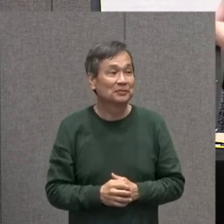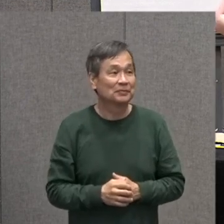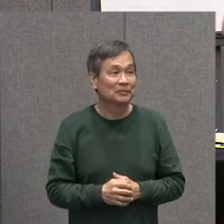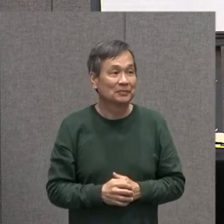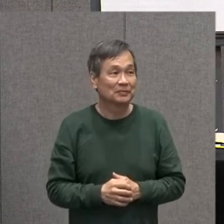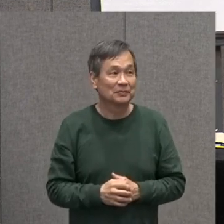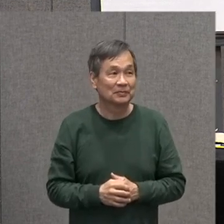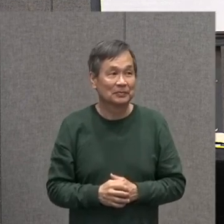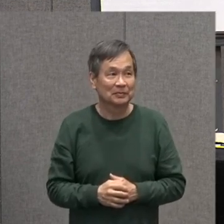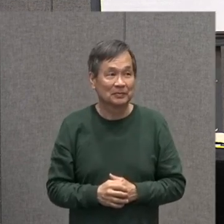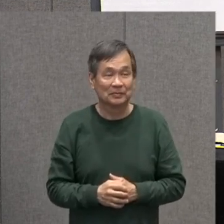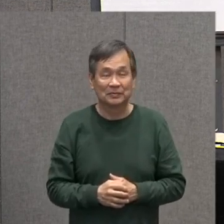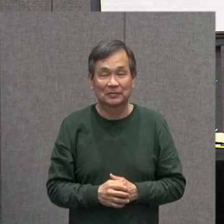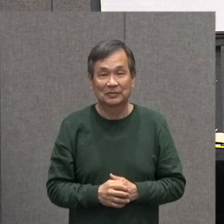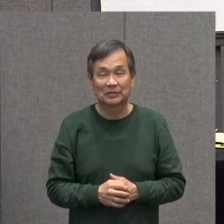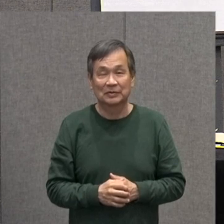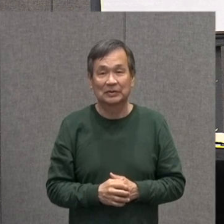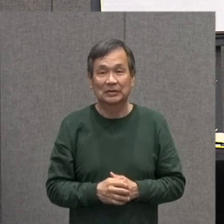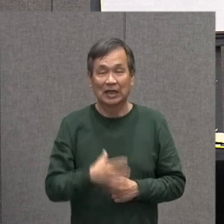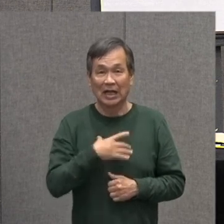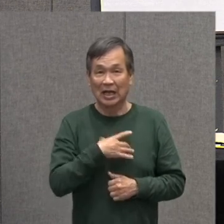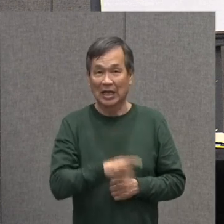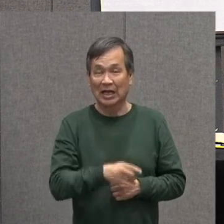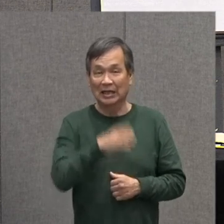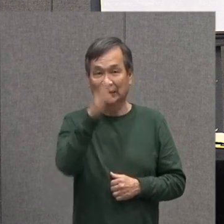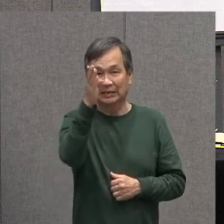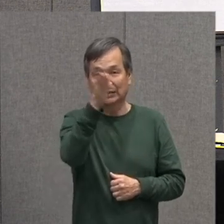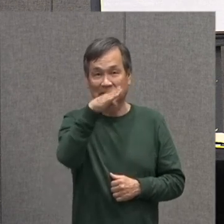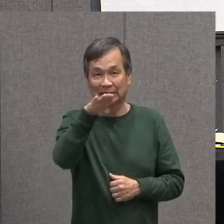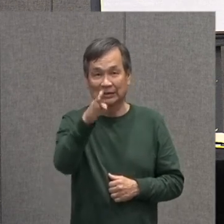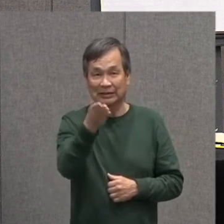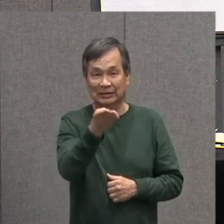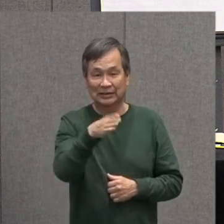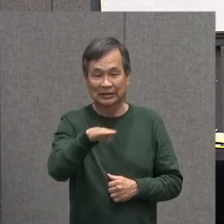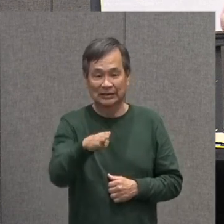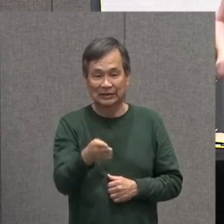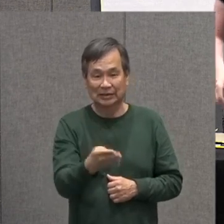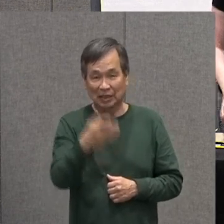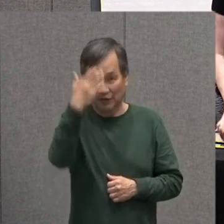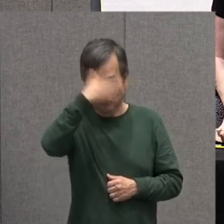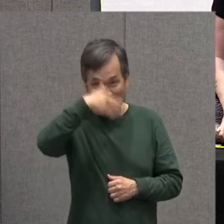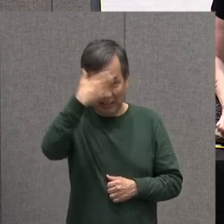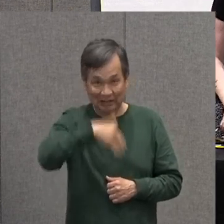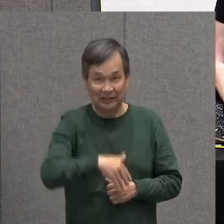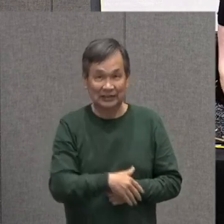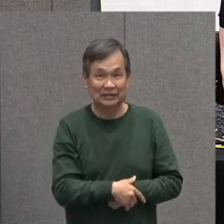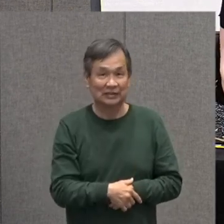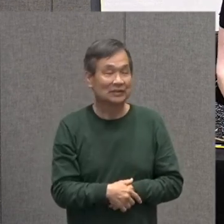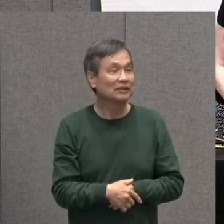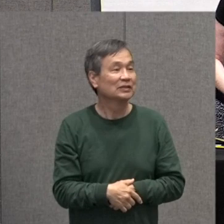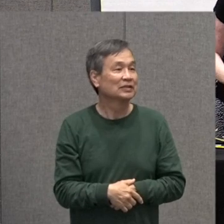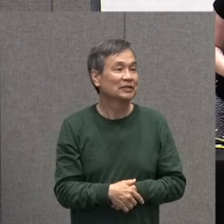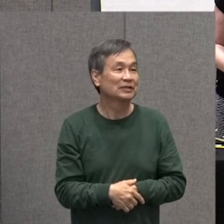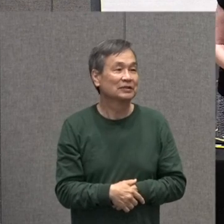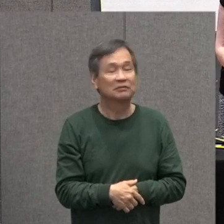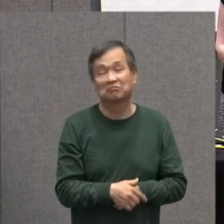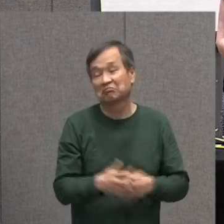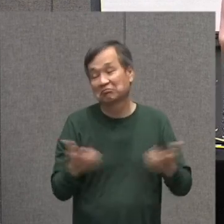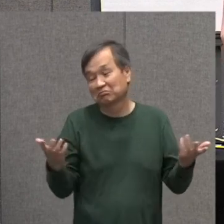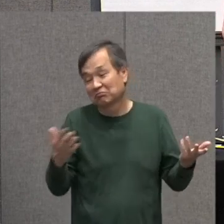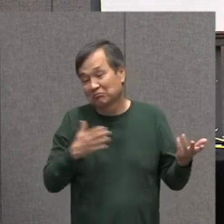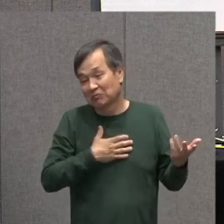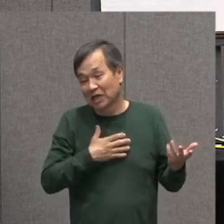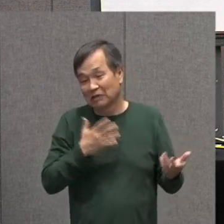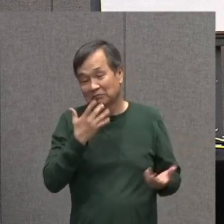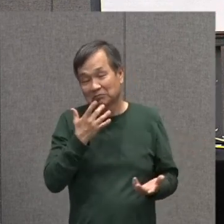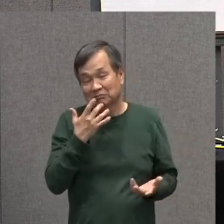going to add my little zigzaggy pleated piece of paper over here on the front of my hat, because I just think it looks cool.